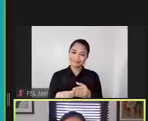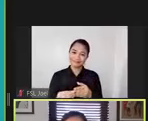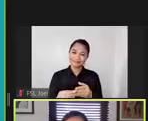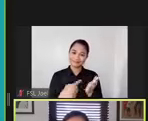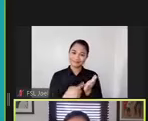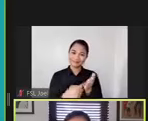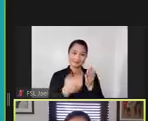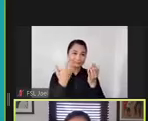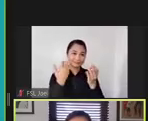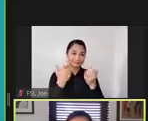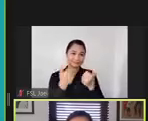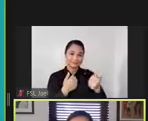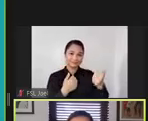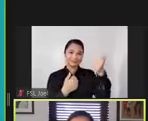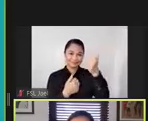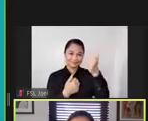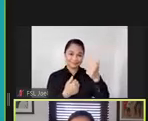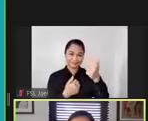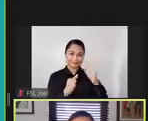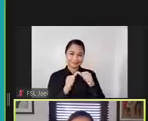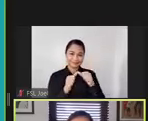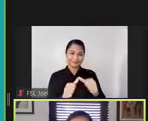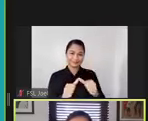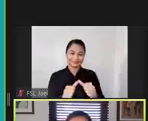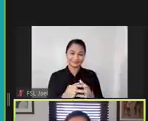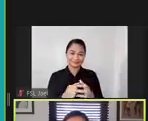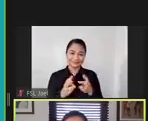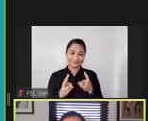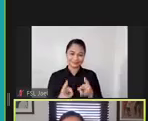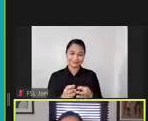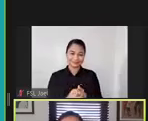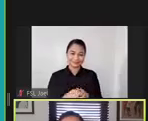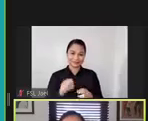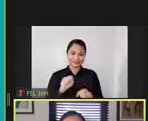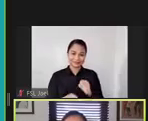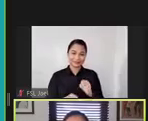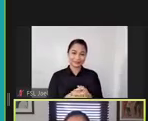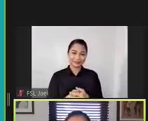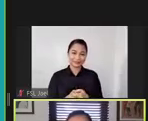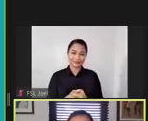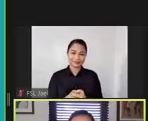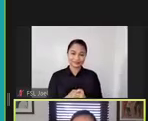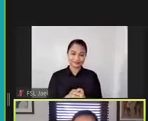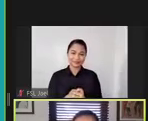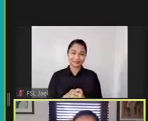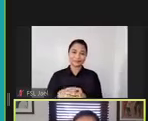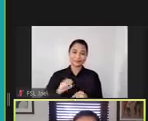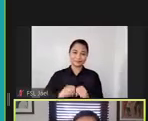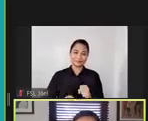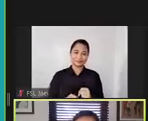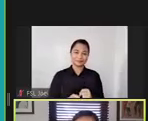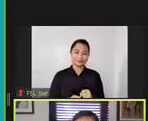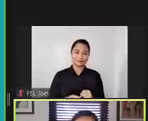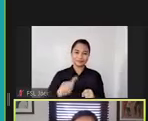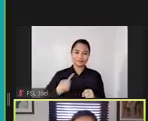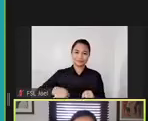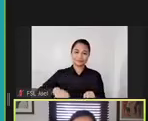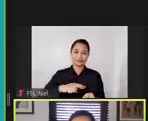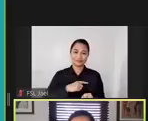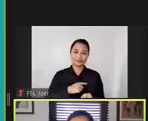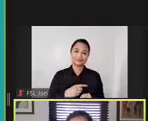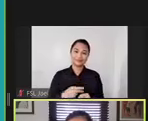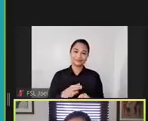includes infrastructure and natural sites, because when we organize the Olympic Games, we do end up with large